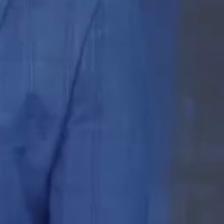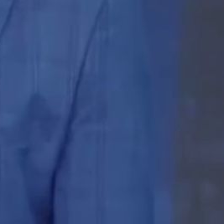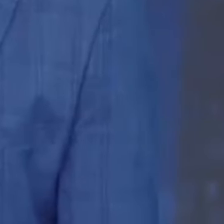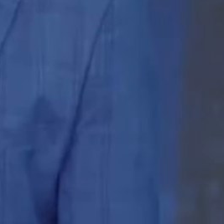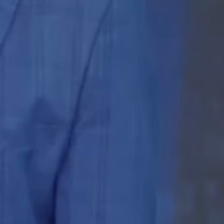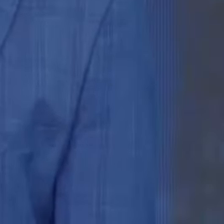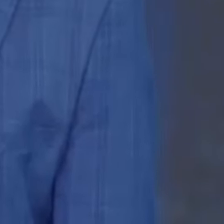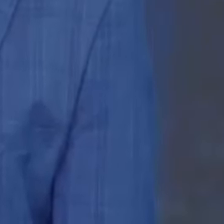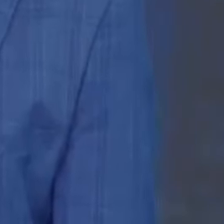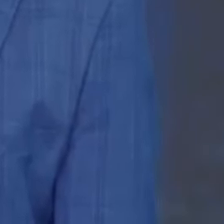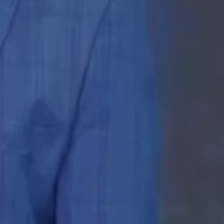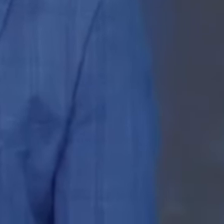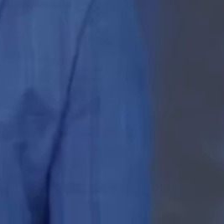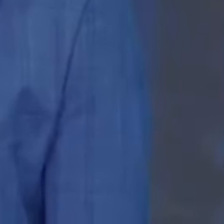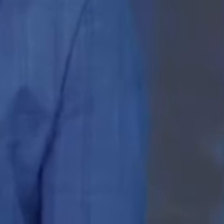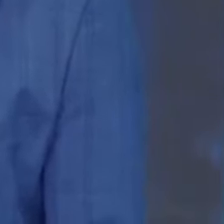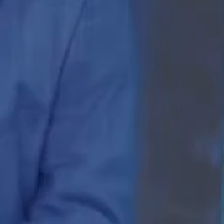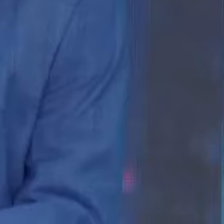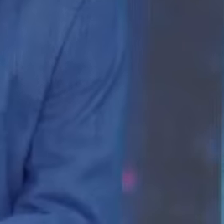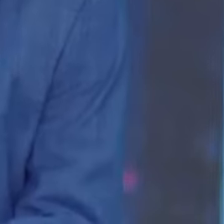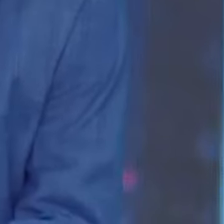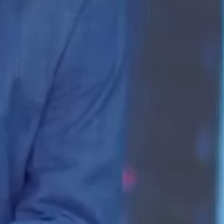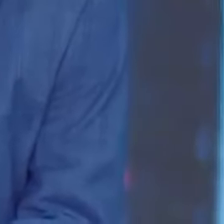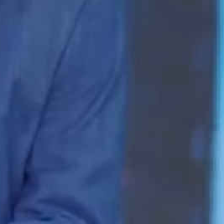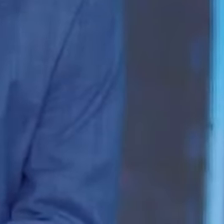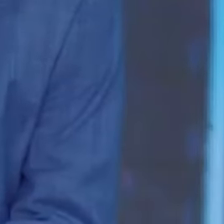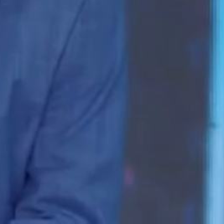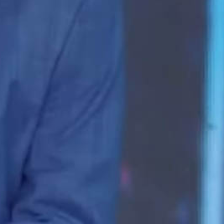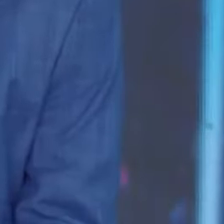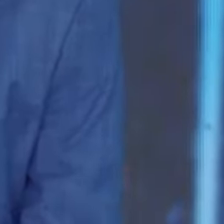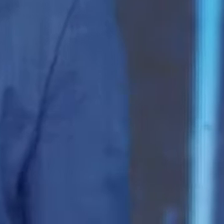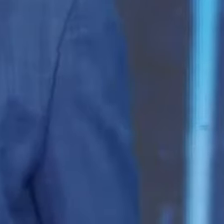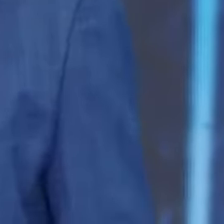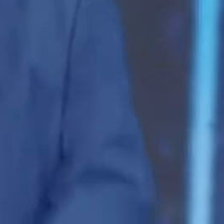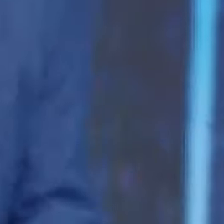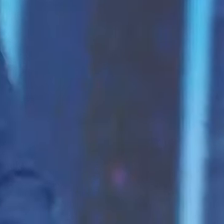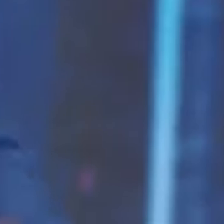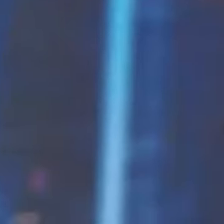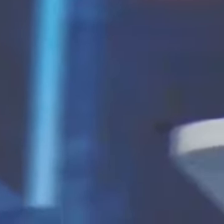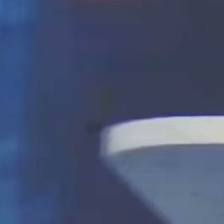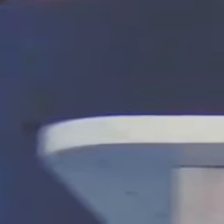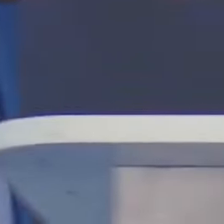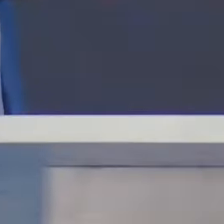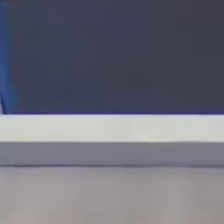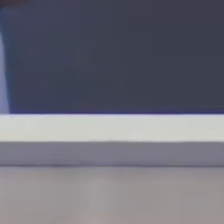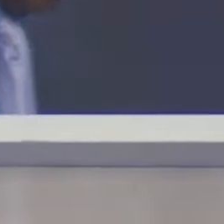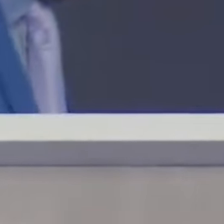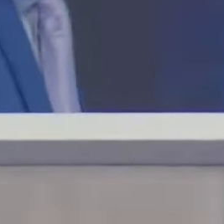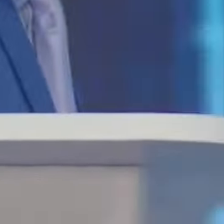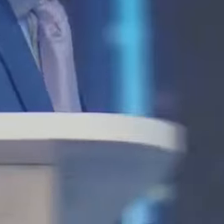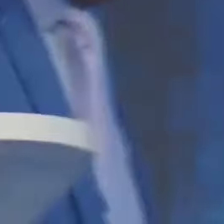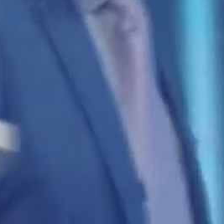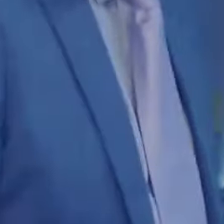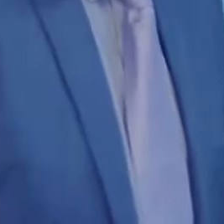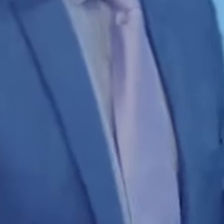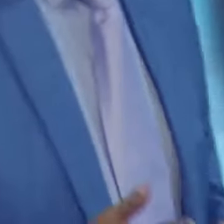a good hand, a strong hand, very good, but the mind is stronger. The feet to run,